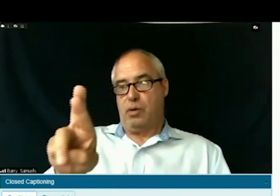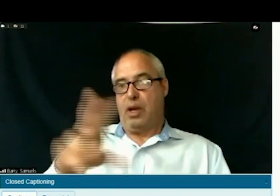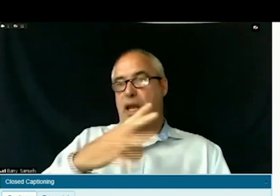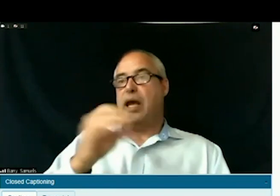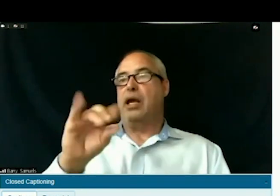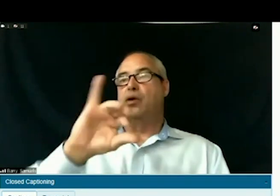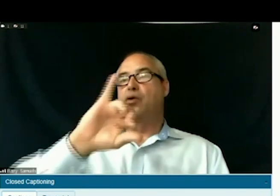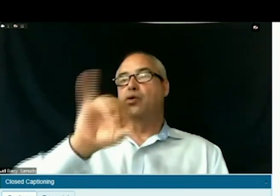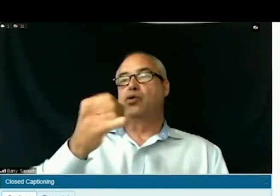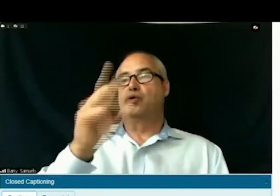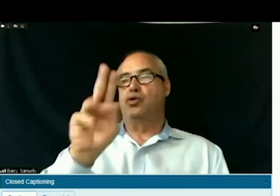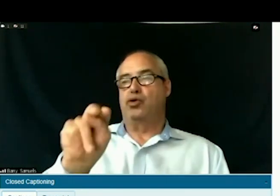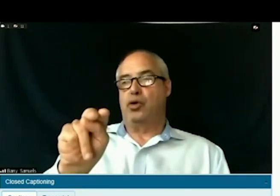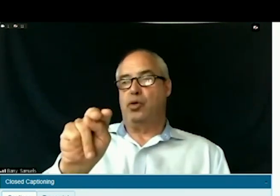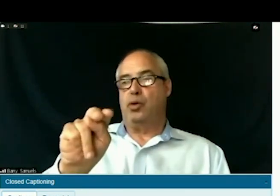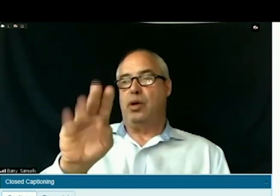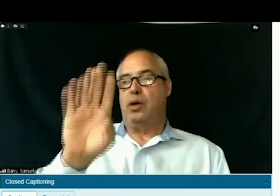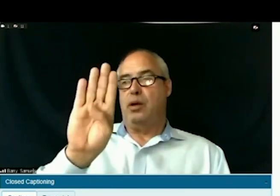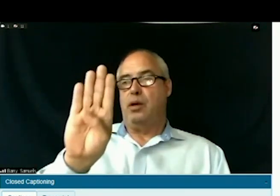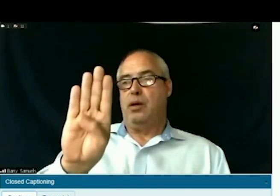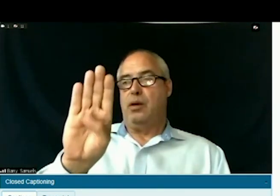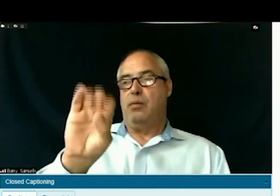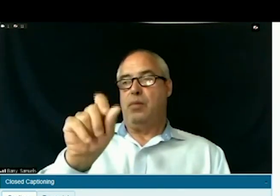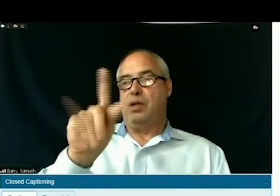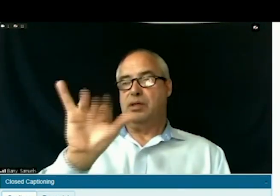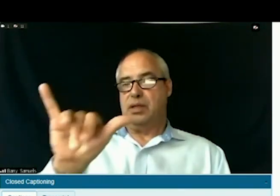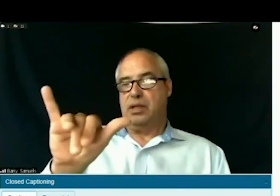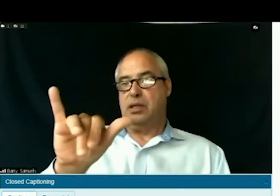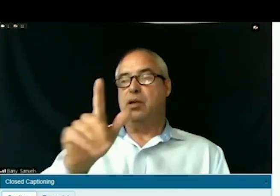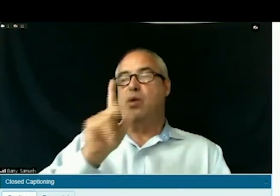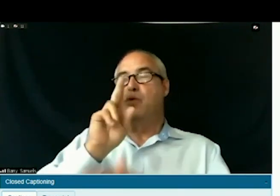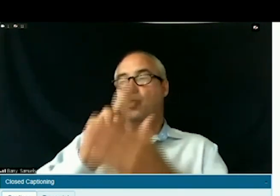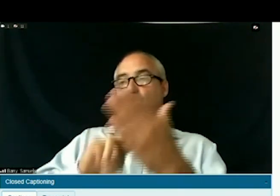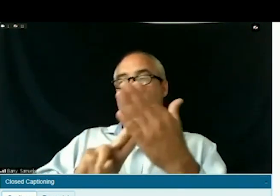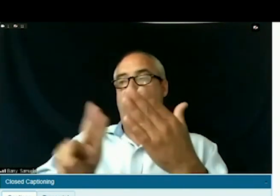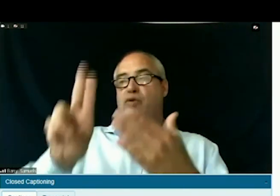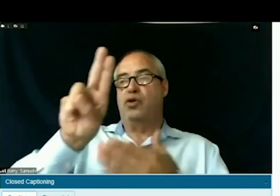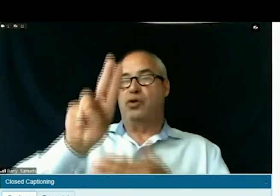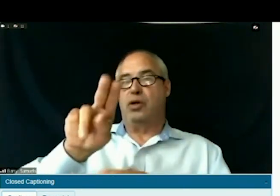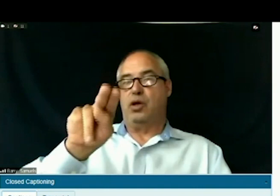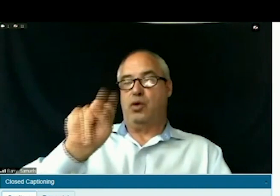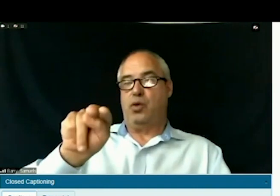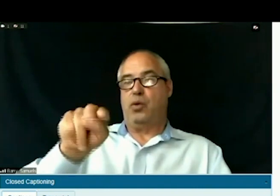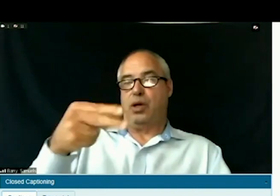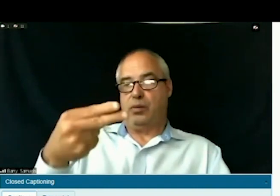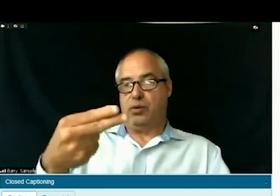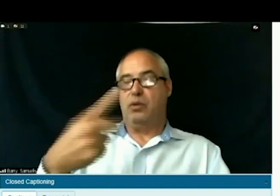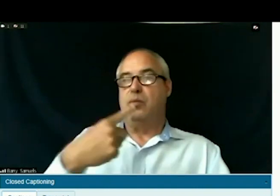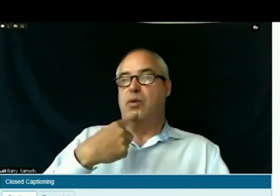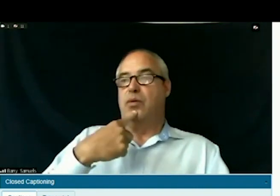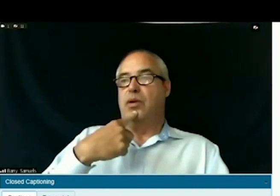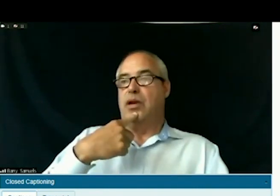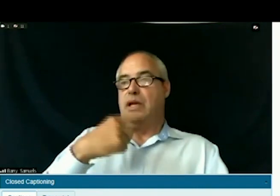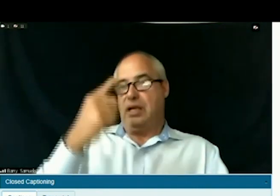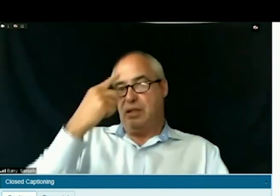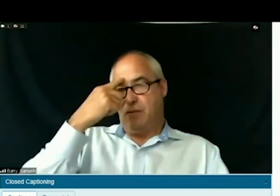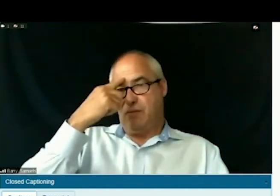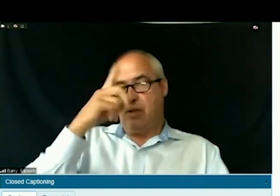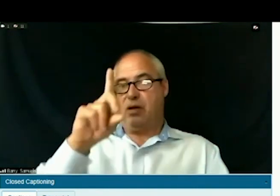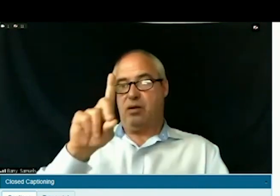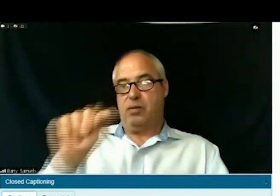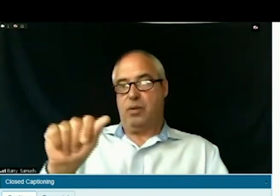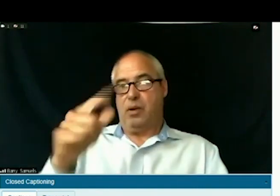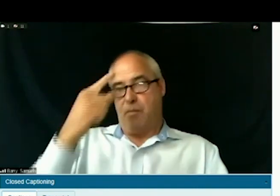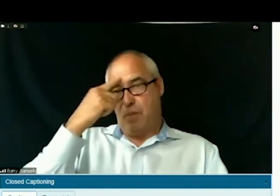at the University of New Hampshire, that has a focus specifically on individuals with intellectual and developmental disabilities who also have mental